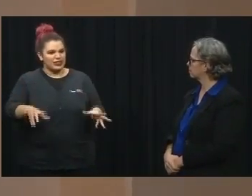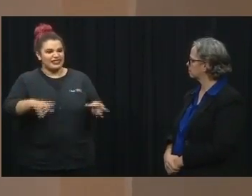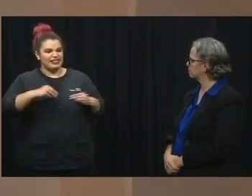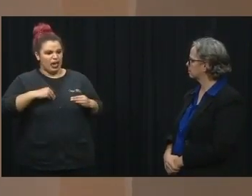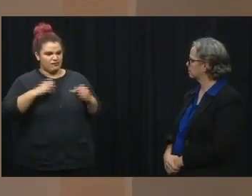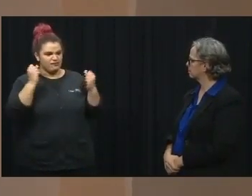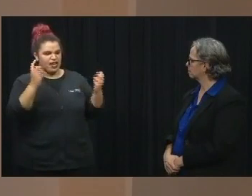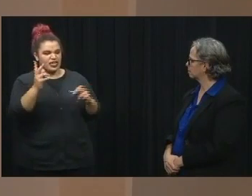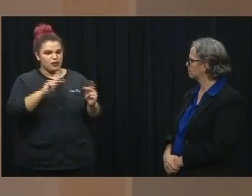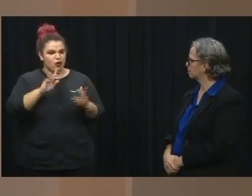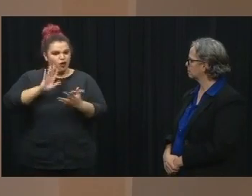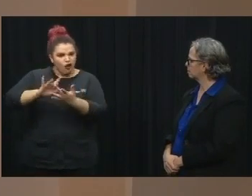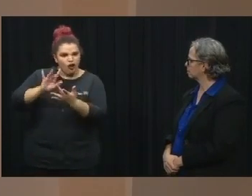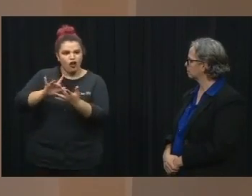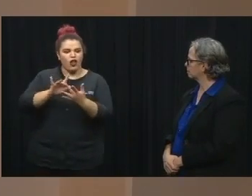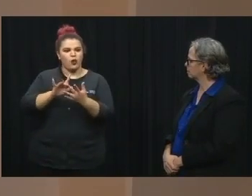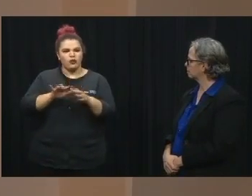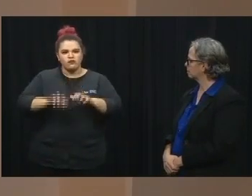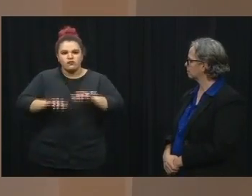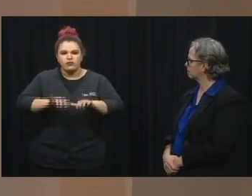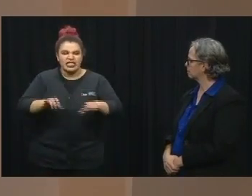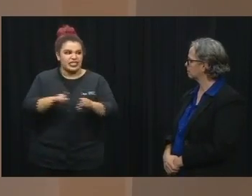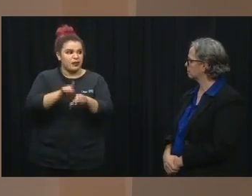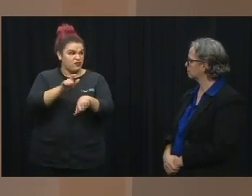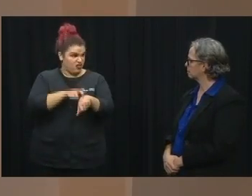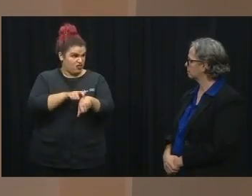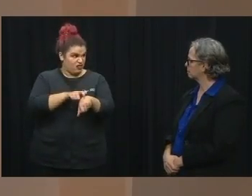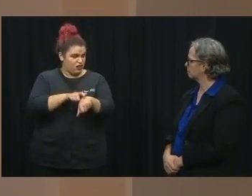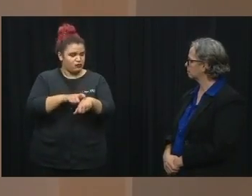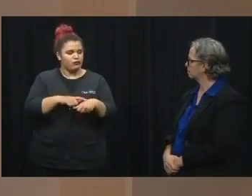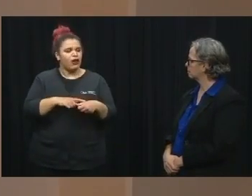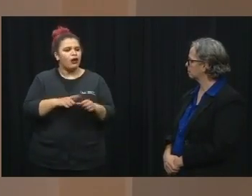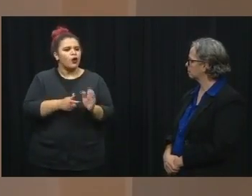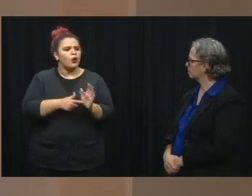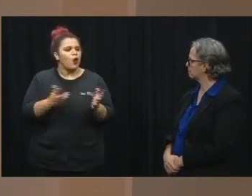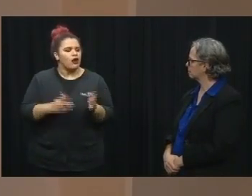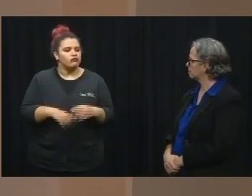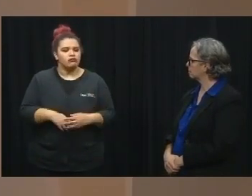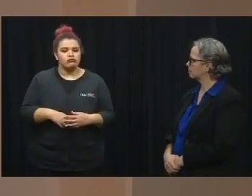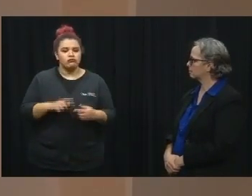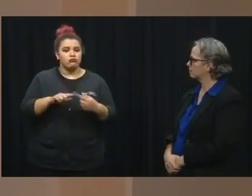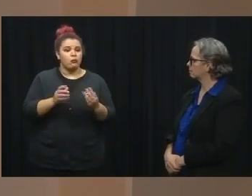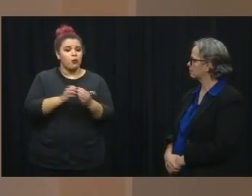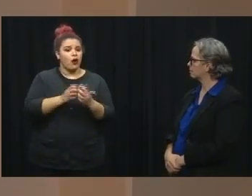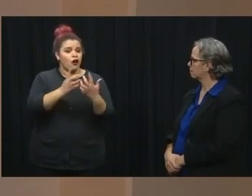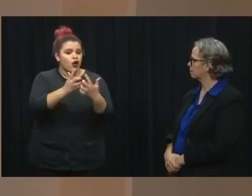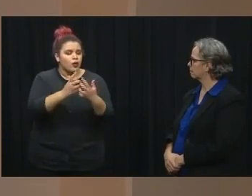and online hits? And what is it going to take? Is it just more hardware? Is it more manpower?